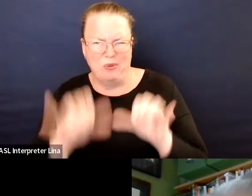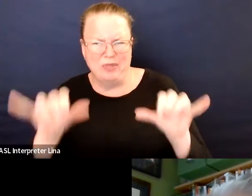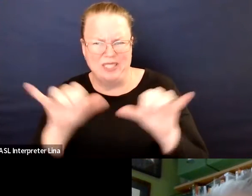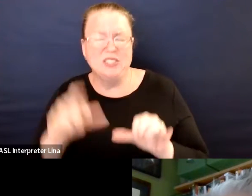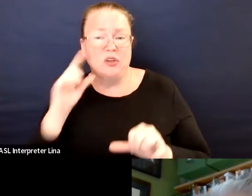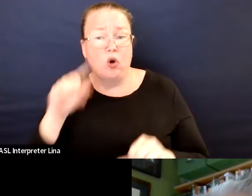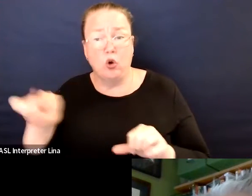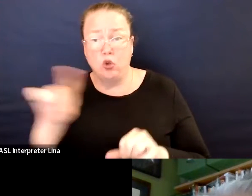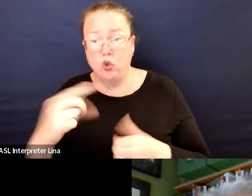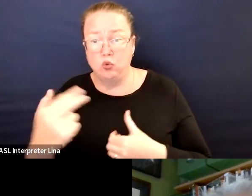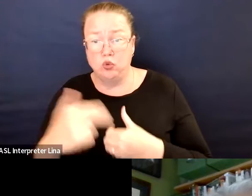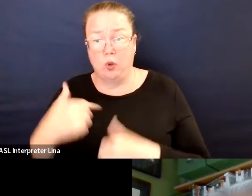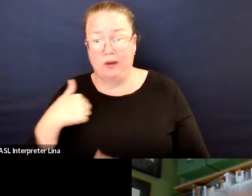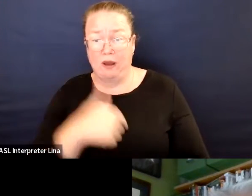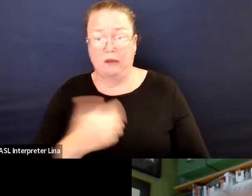with us on the last